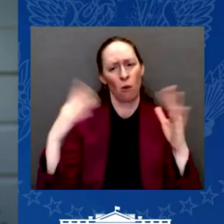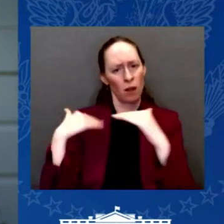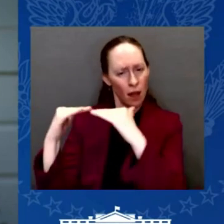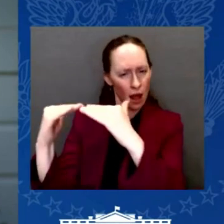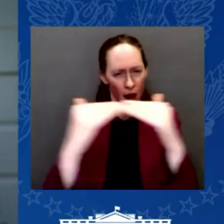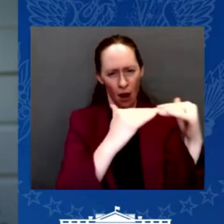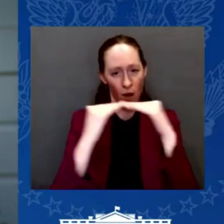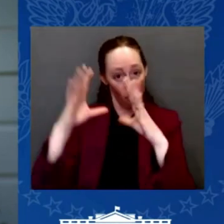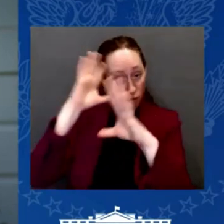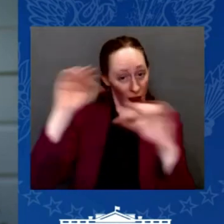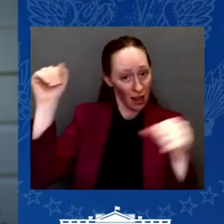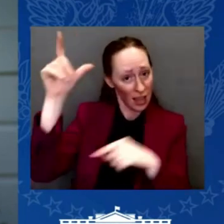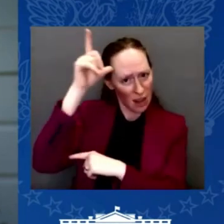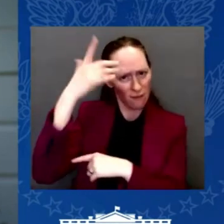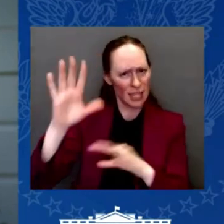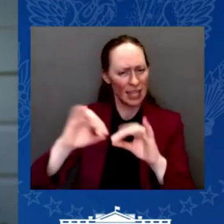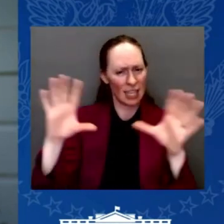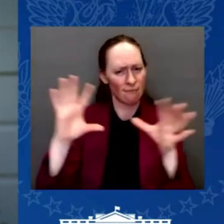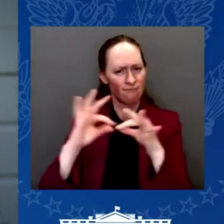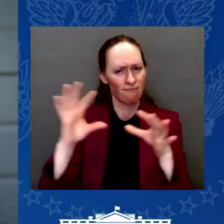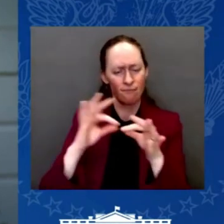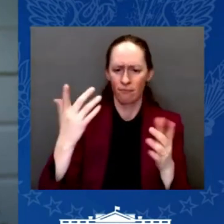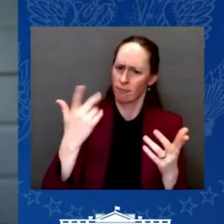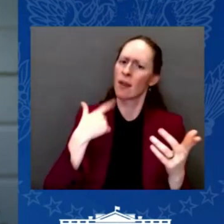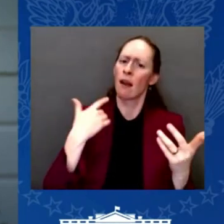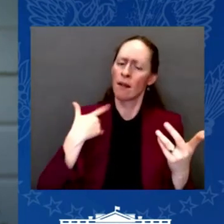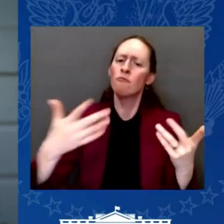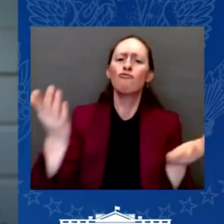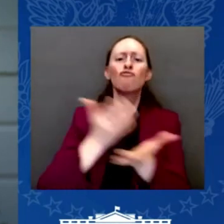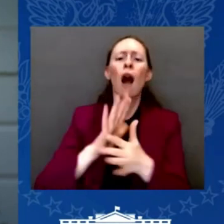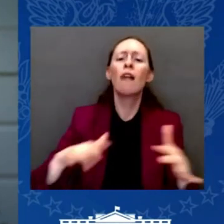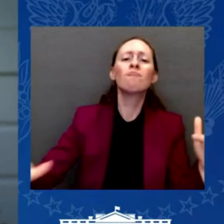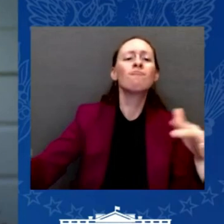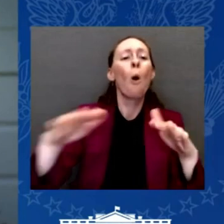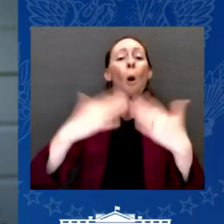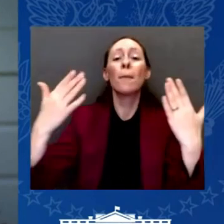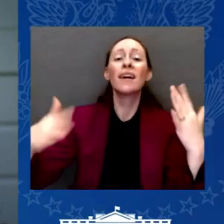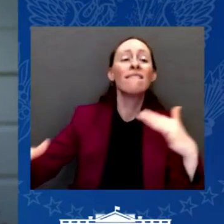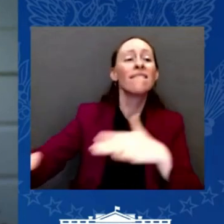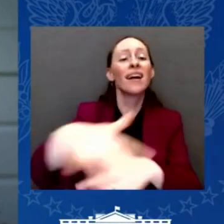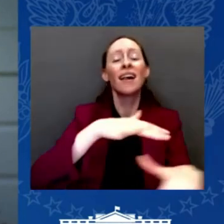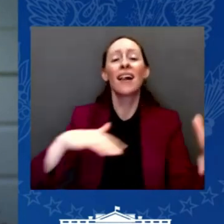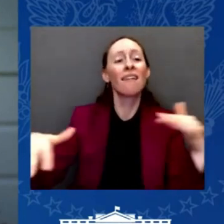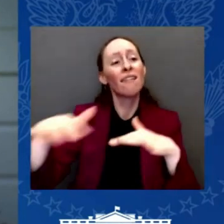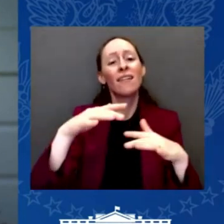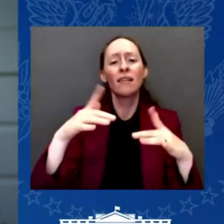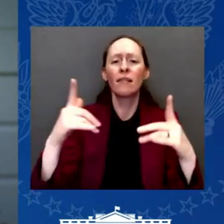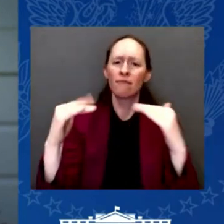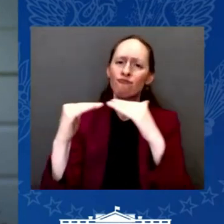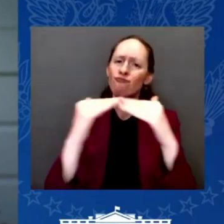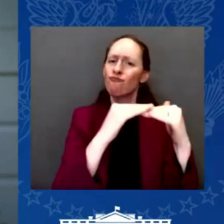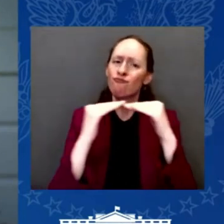decent, more dignified, more American that we're about what we're doing here today.It's about who we are as a